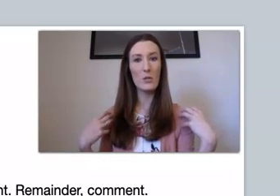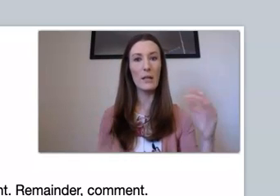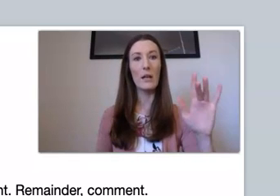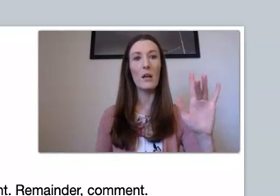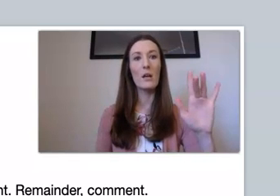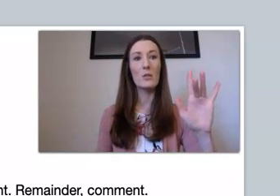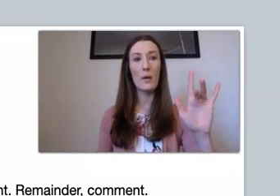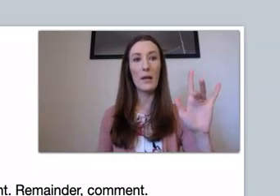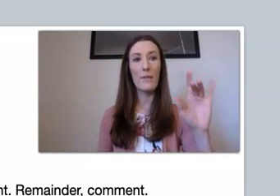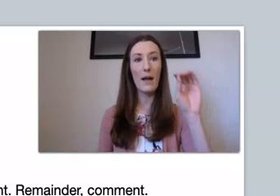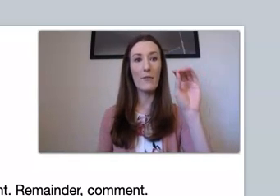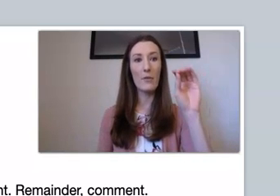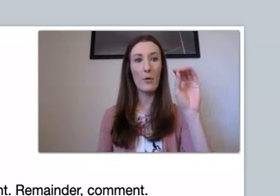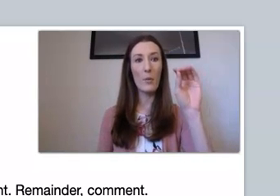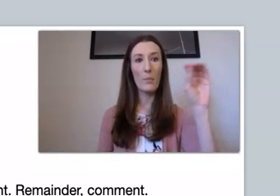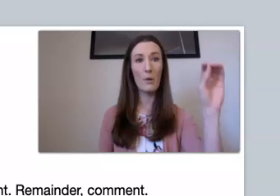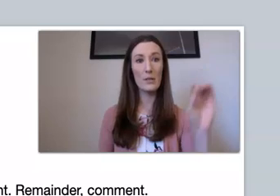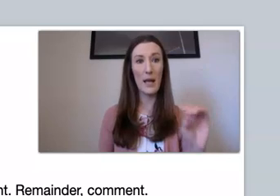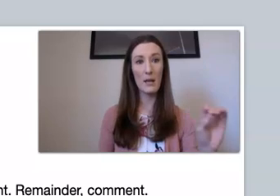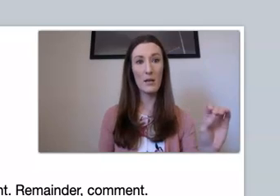which side you lean, 25%.